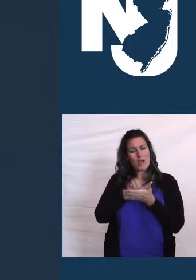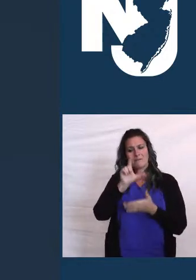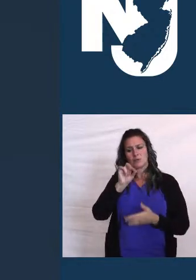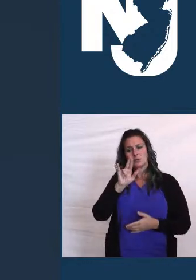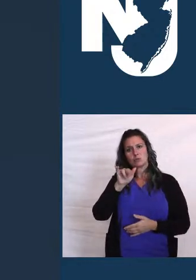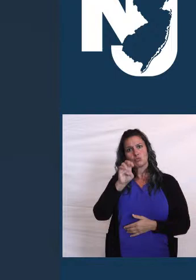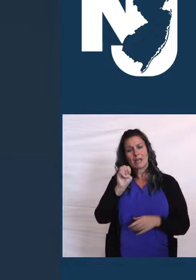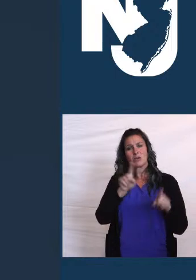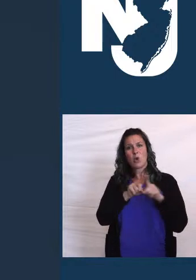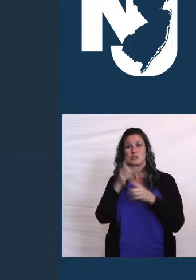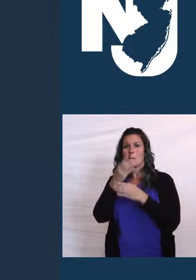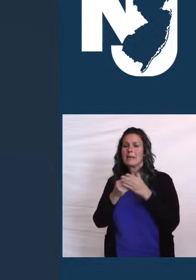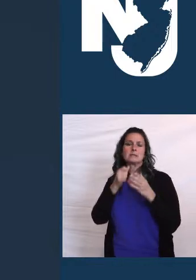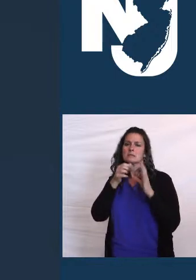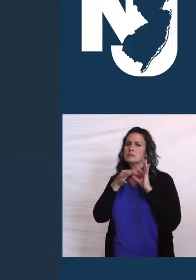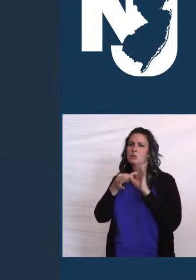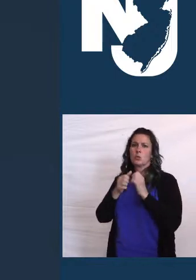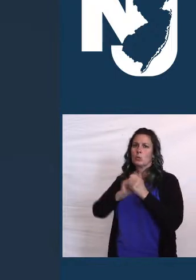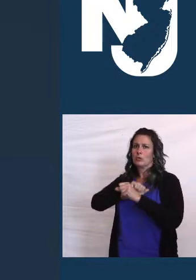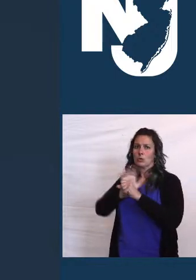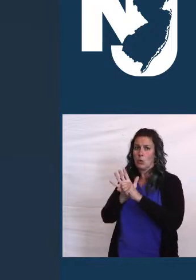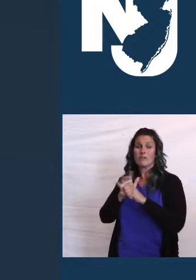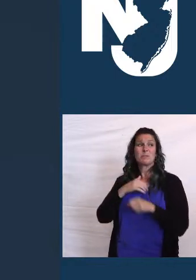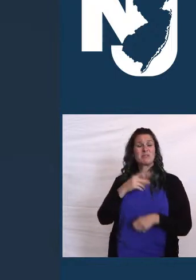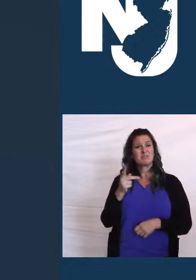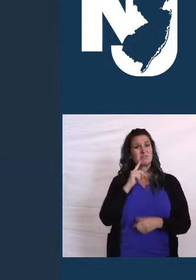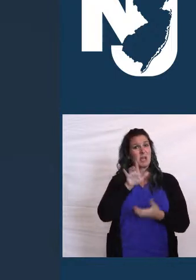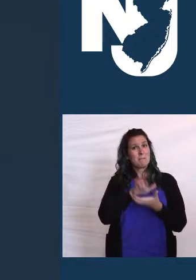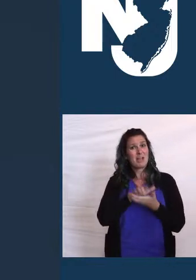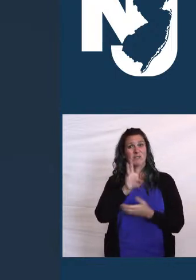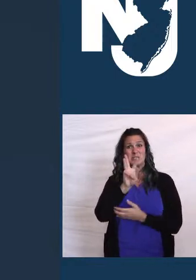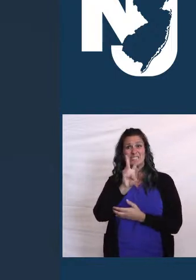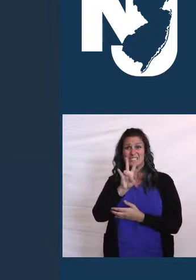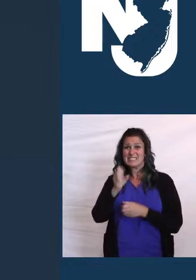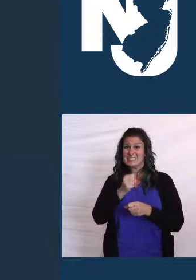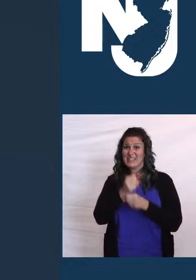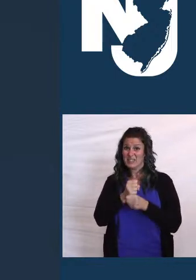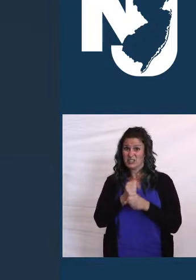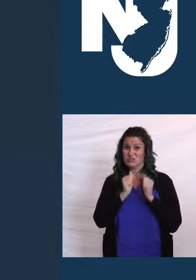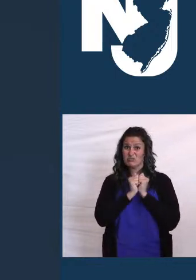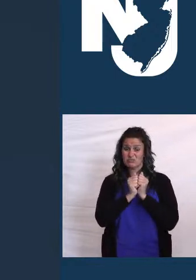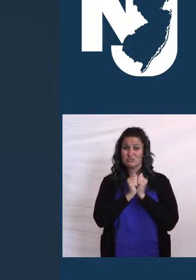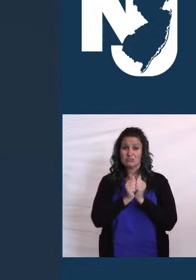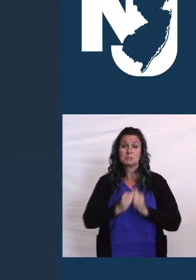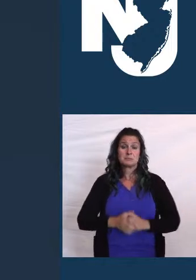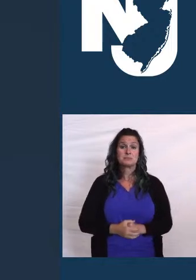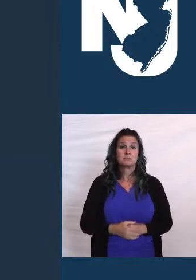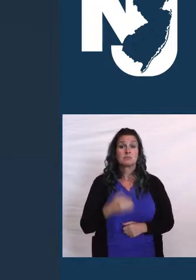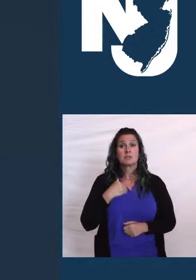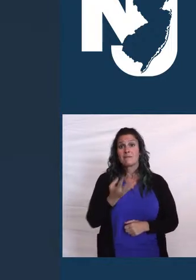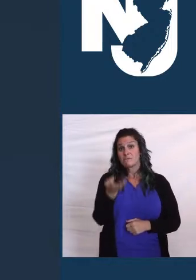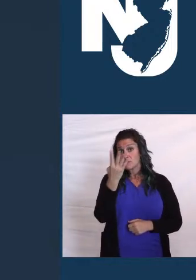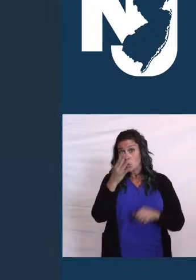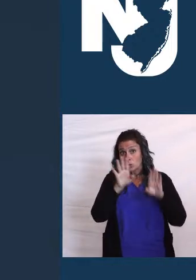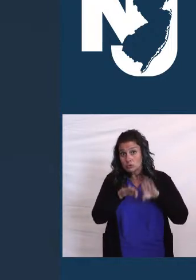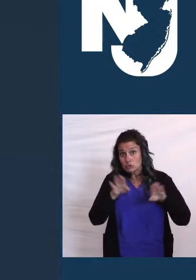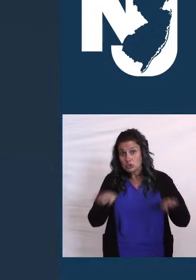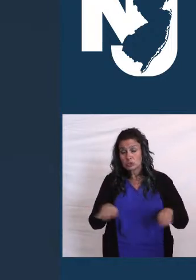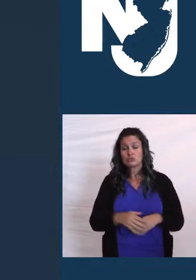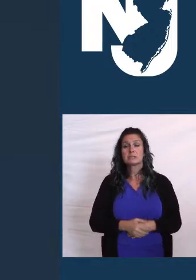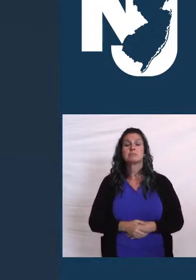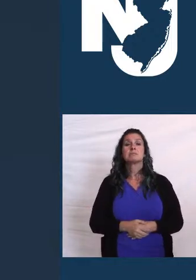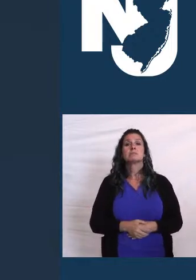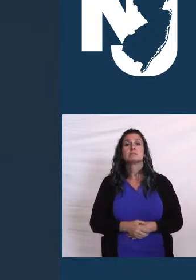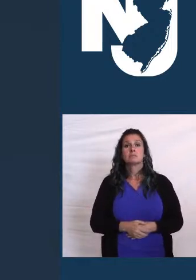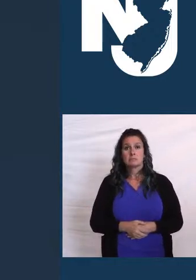passed, not from COVID. They were married for 67 years. They had 4 children, Kathy, Jay,